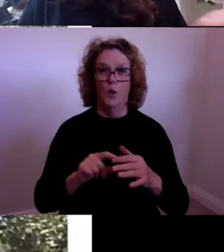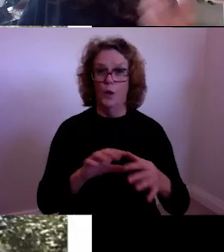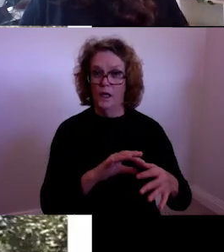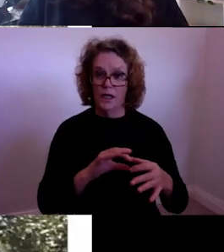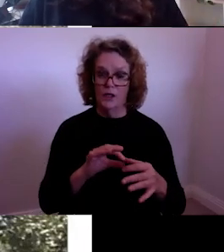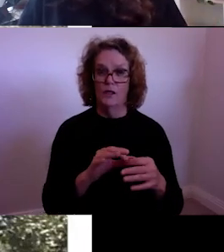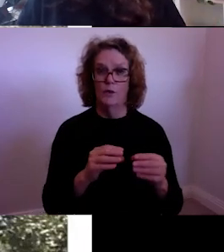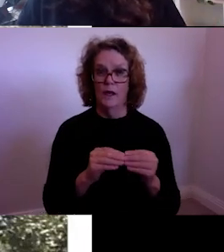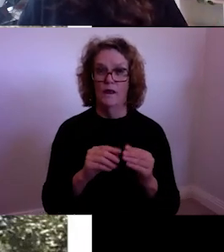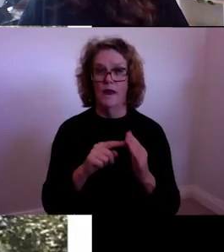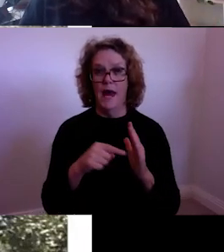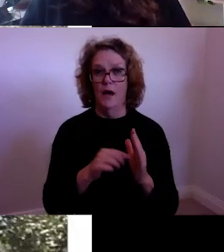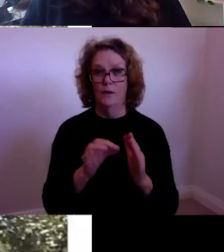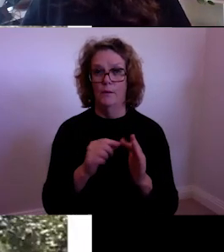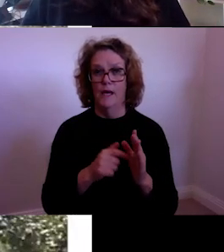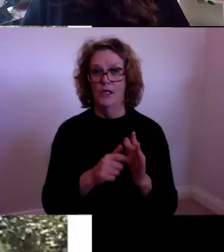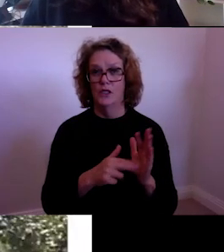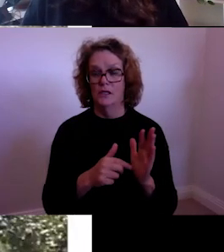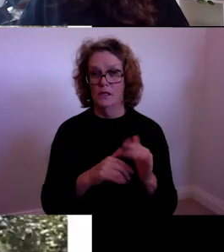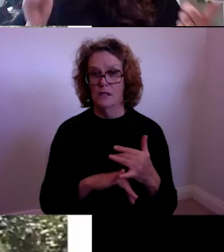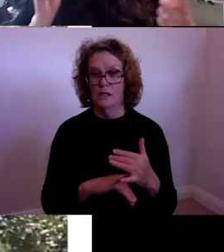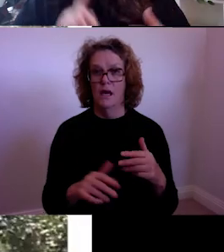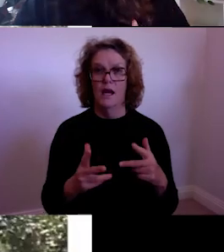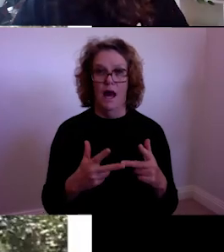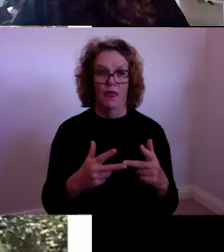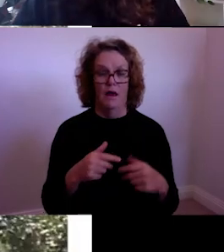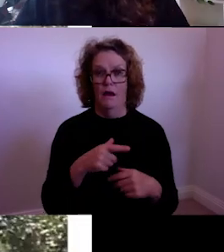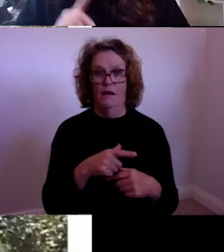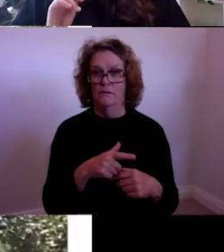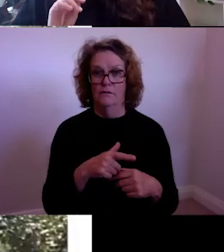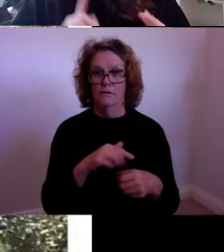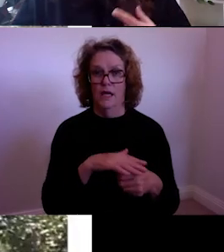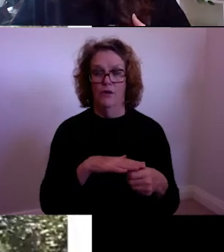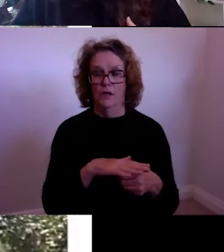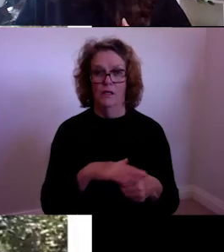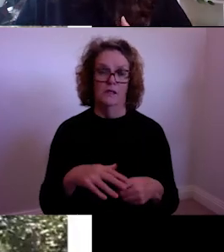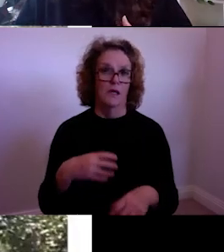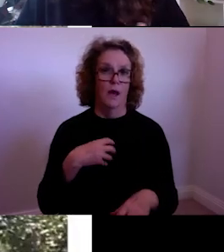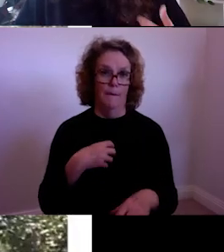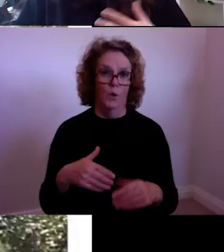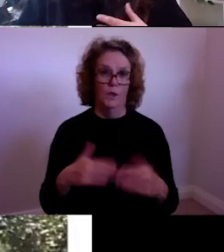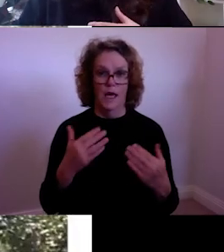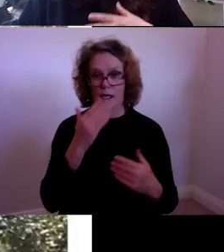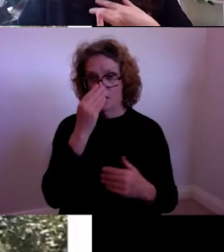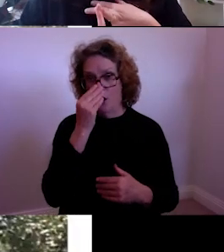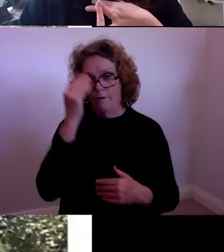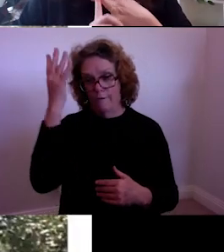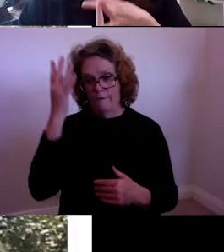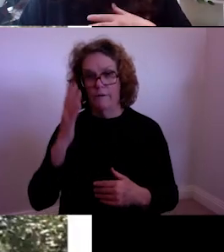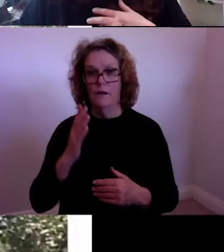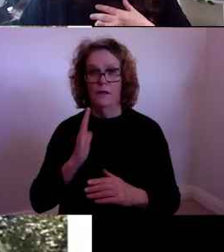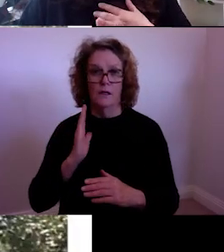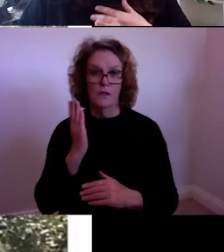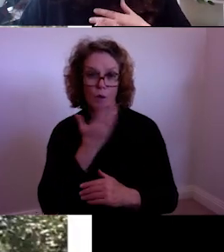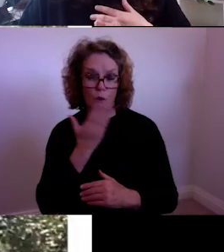things like that. The team were taking care of coordination of outpatient appointments. So that meant more days off school, more days off work, more days dragging her